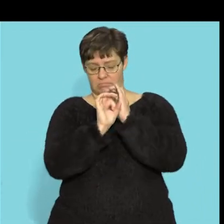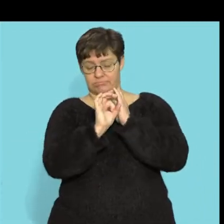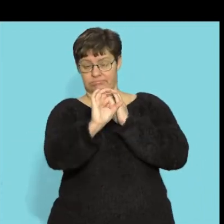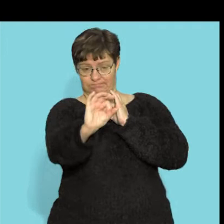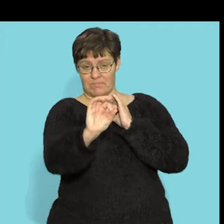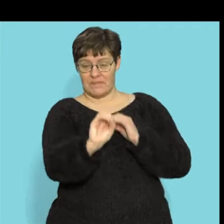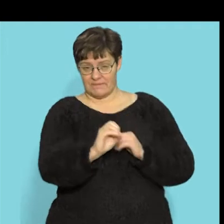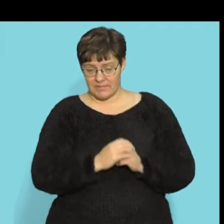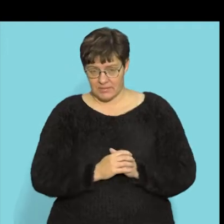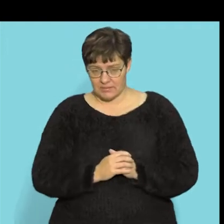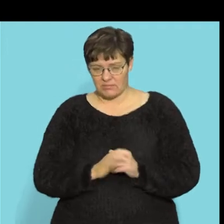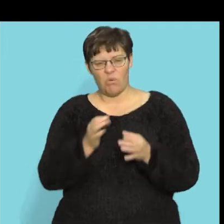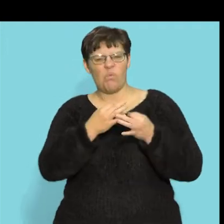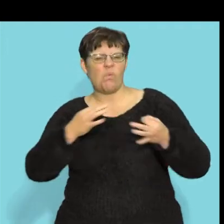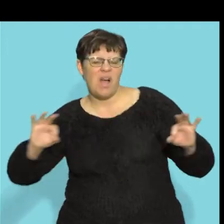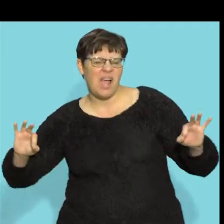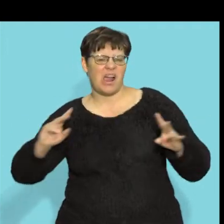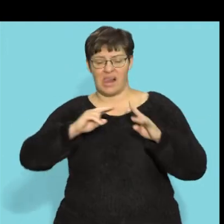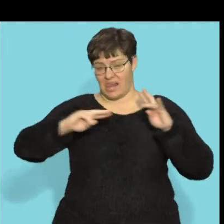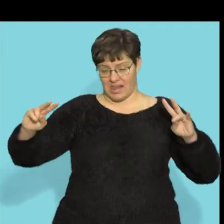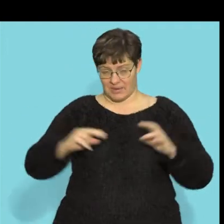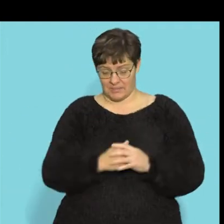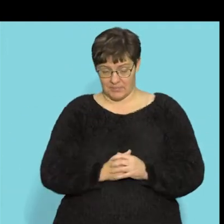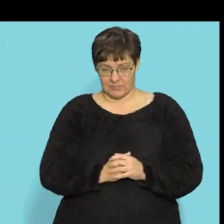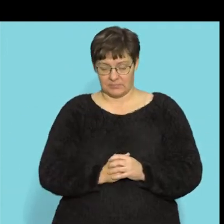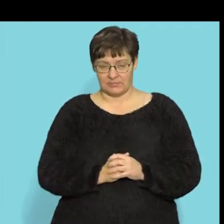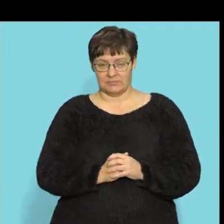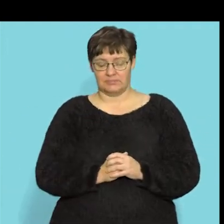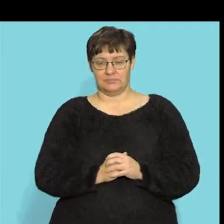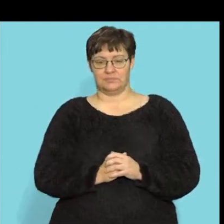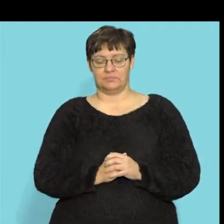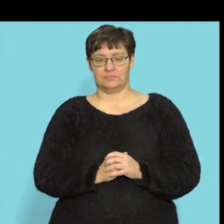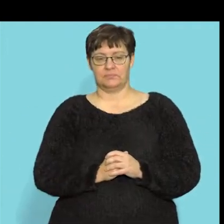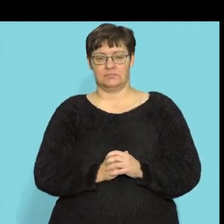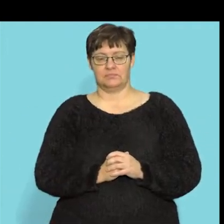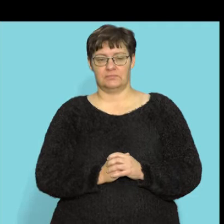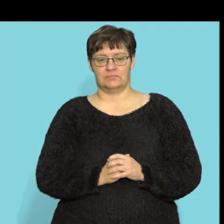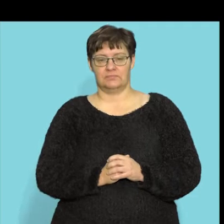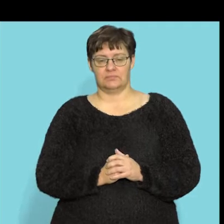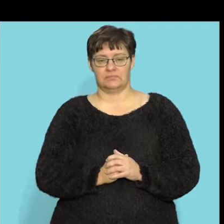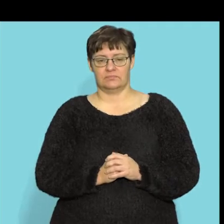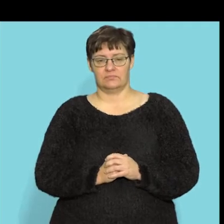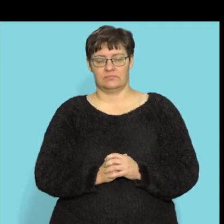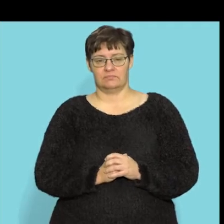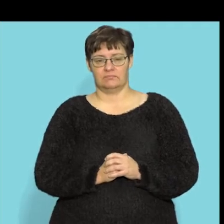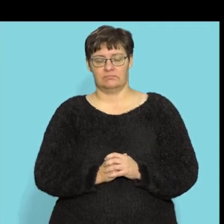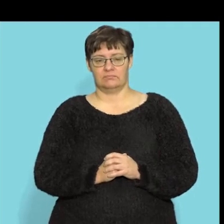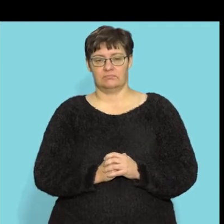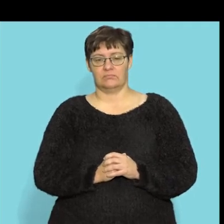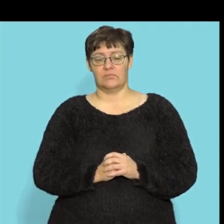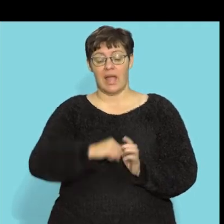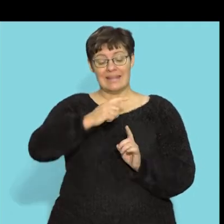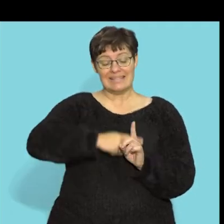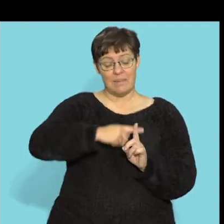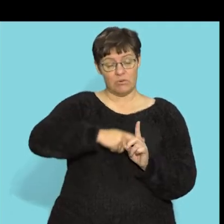cylindrical piece of wire or material, as well as temperature in terms of the